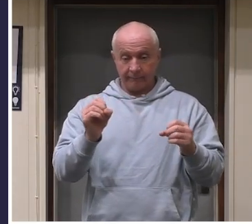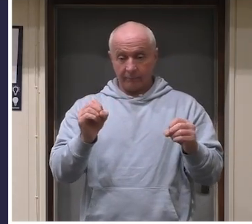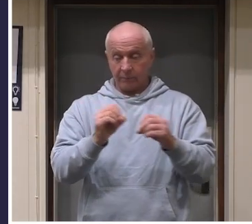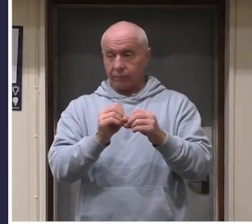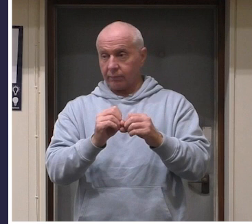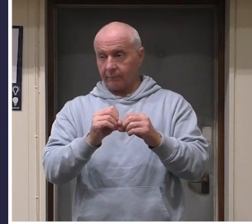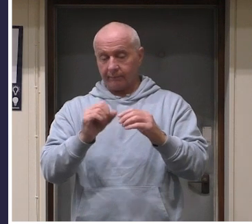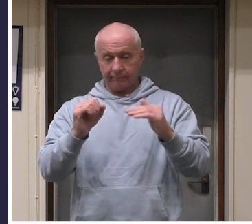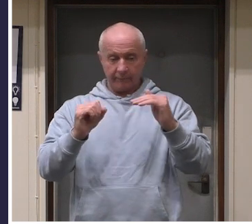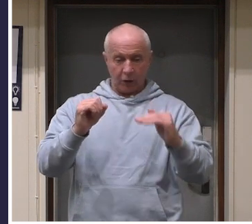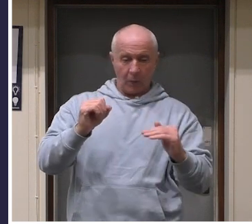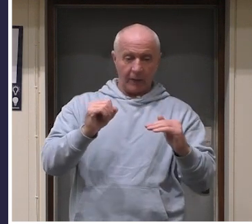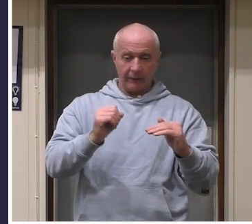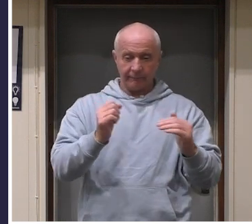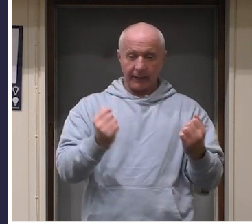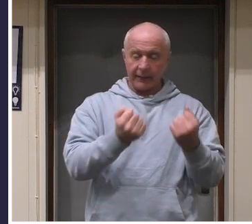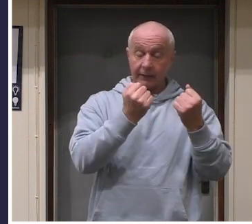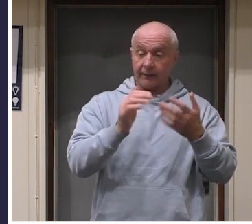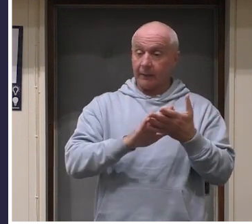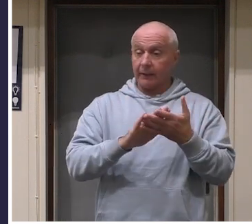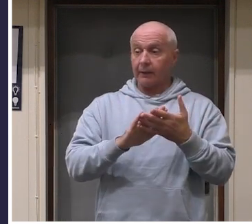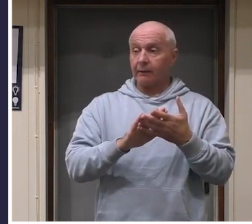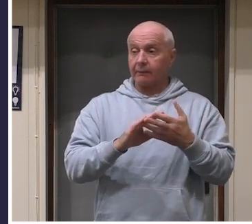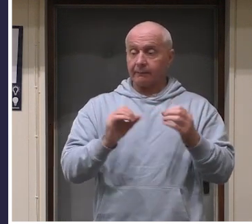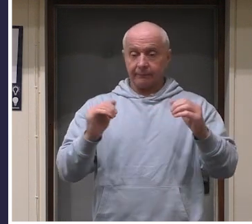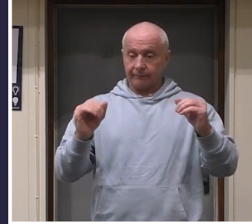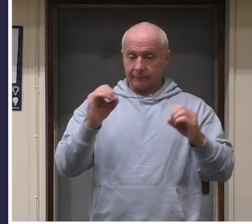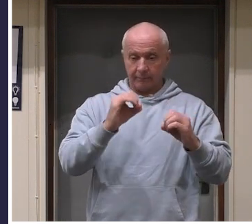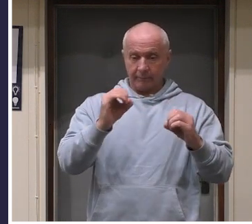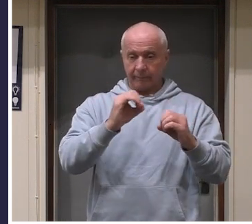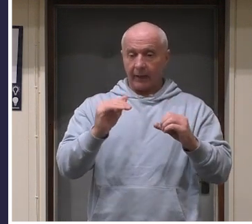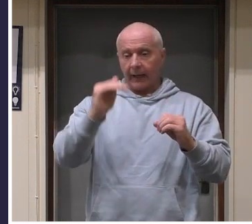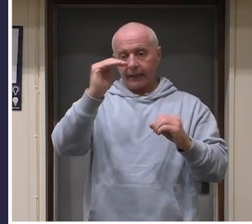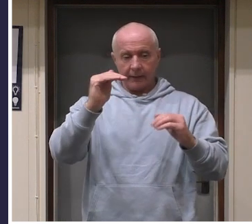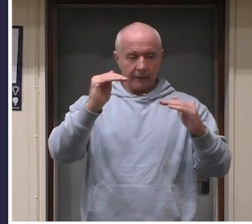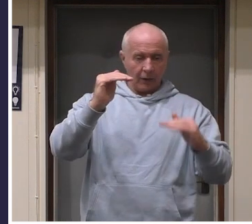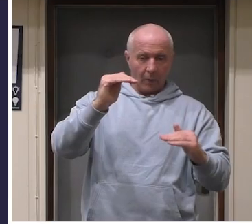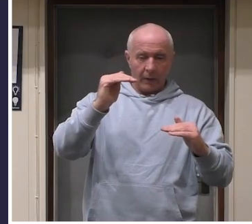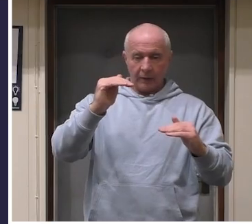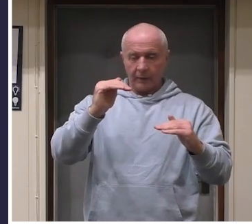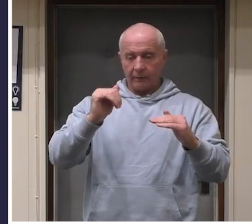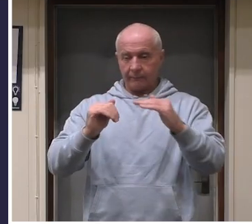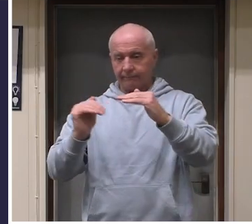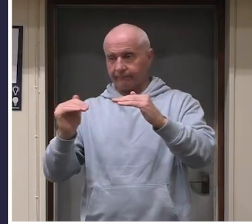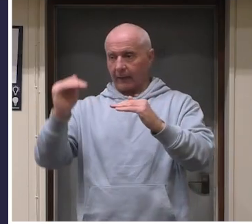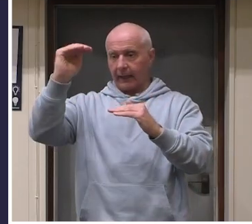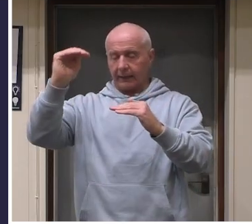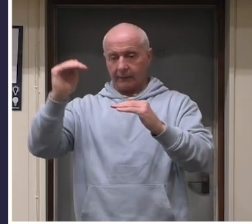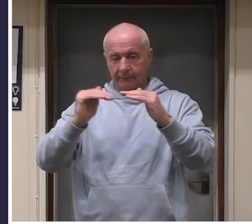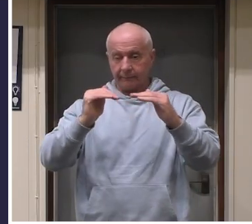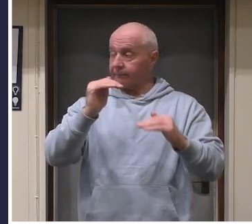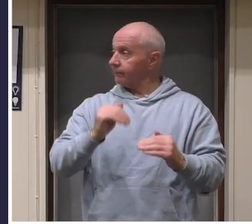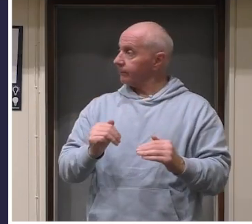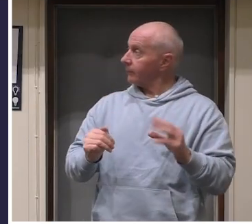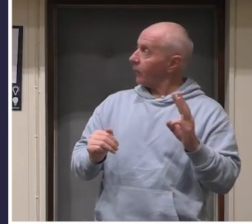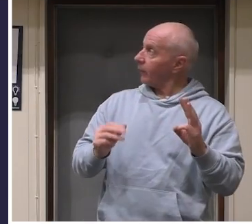out with lower energy, which means that the particle now has a higher energy because the photon has given energy to the particle motion. And you see 3 of